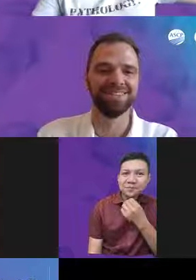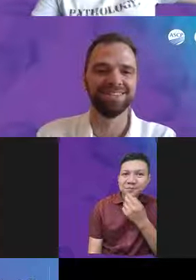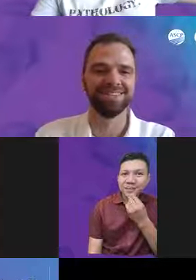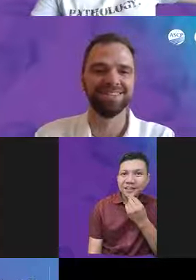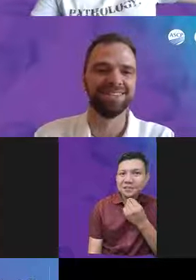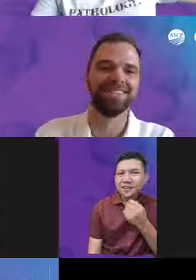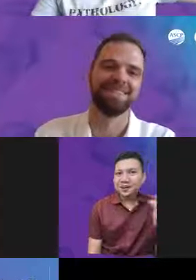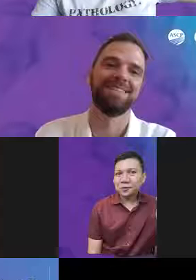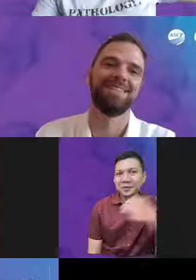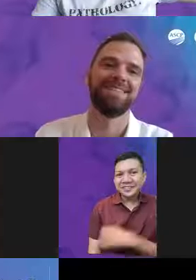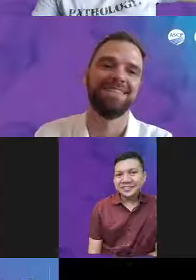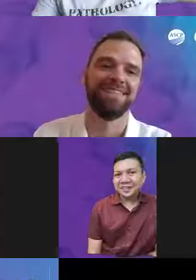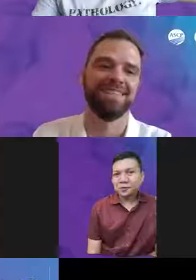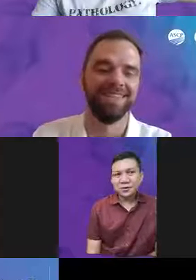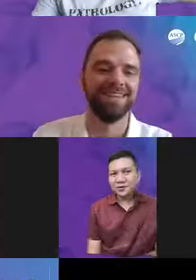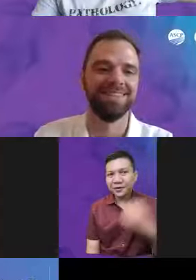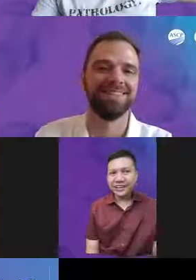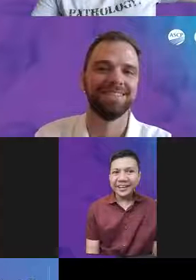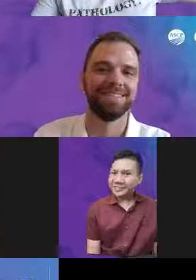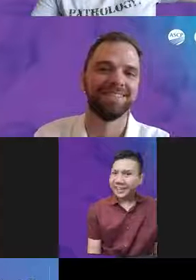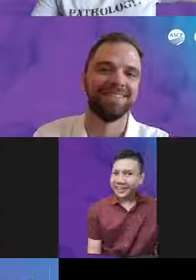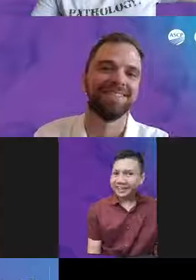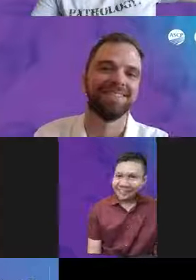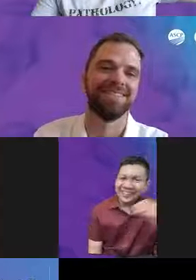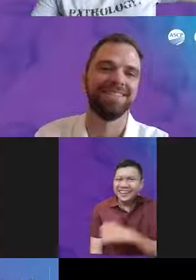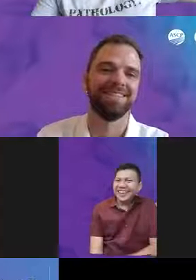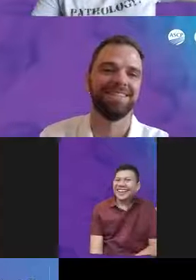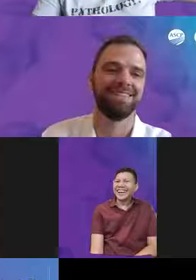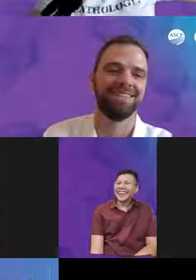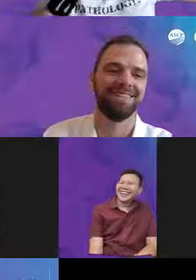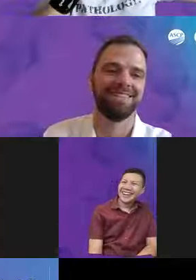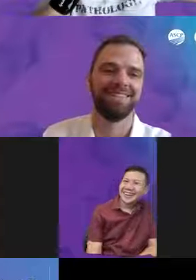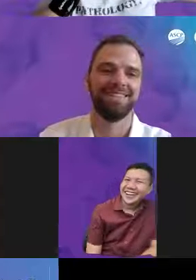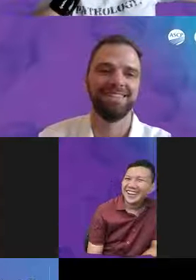So it's kind of cool. It's just like, you're tricking us again.